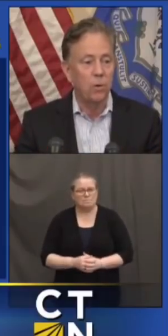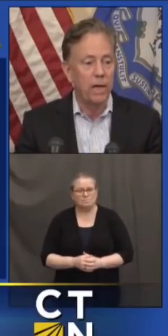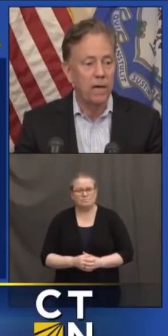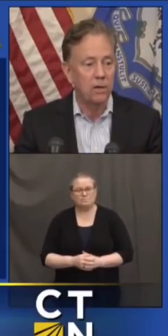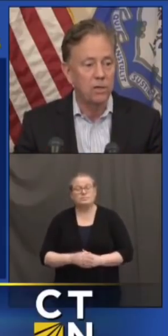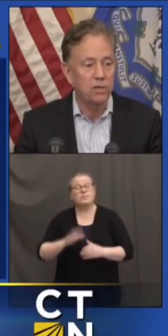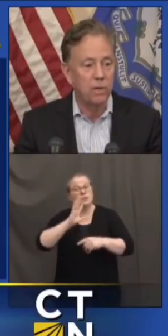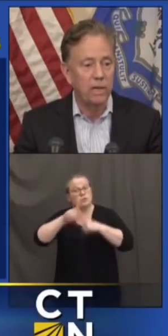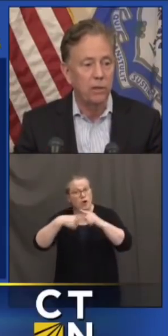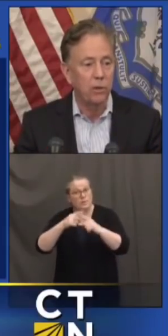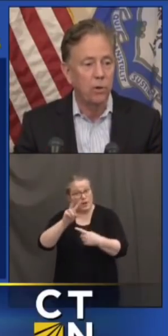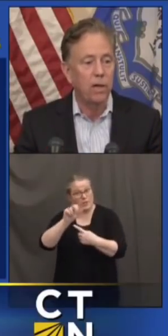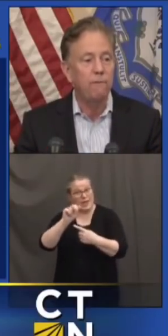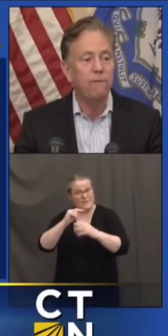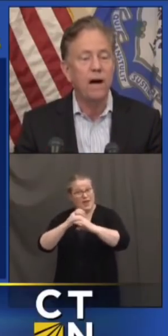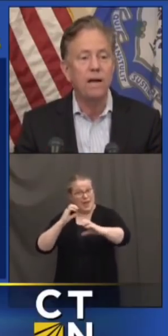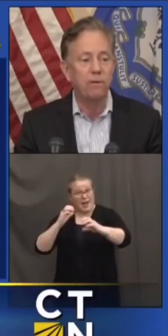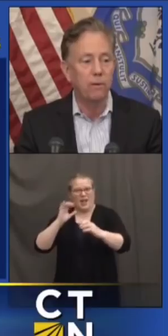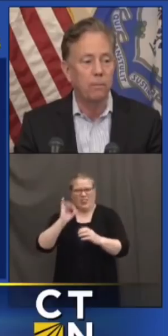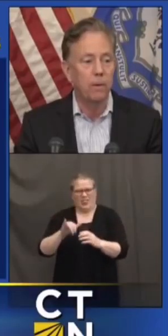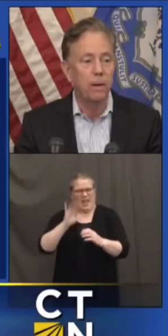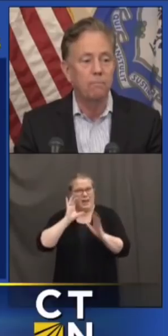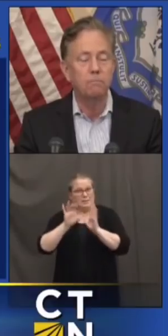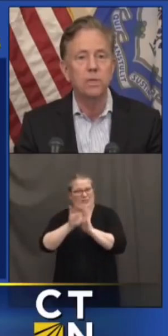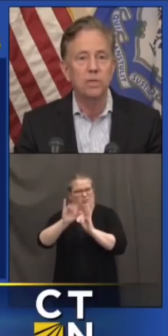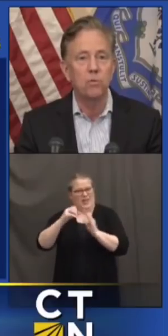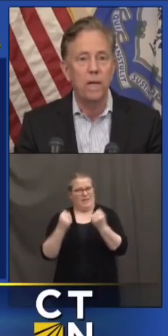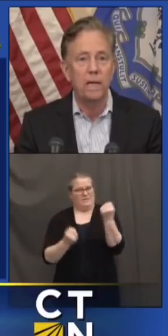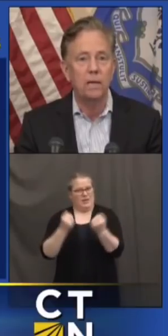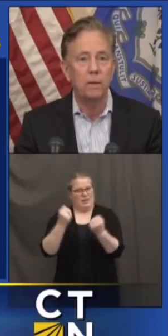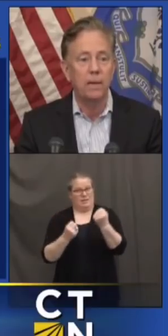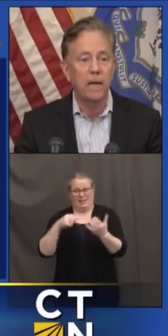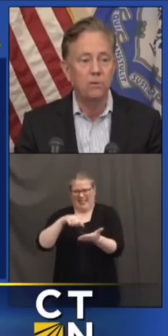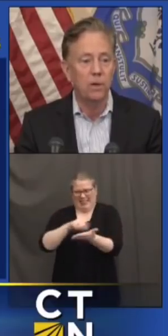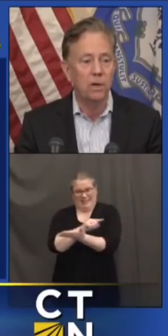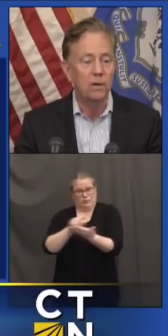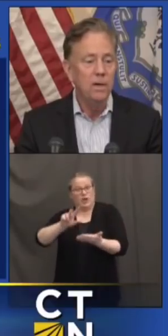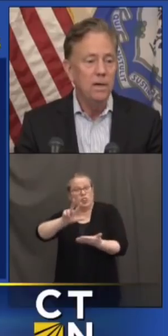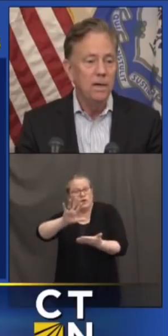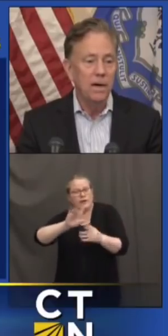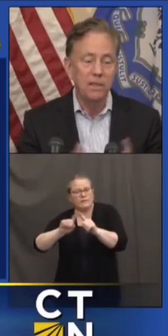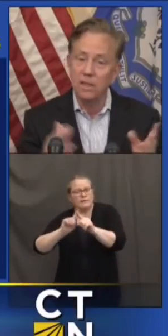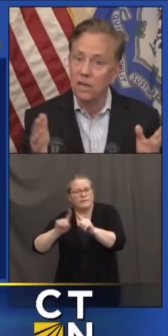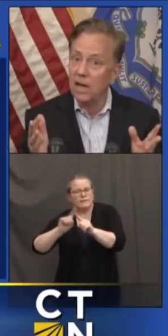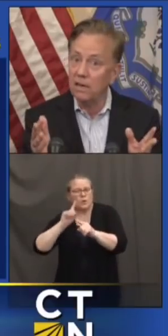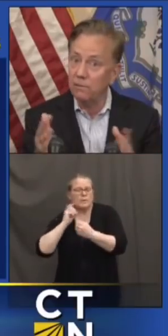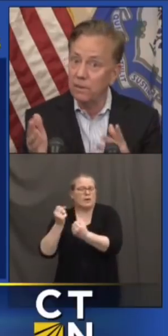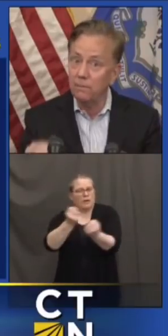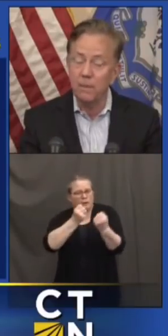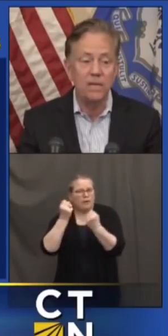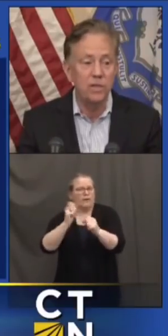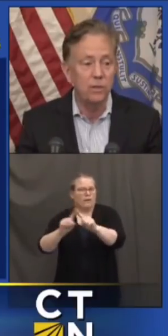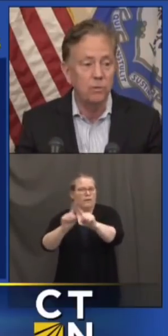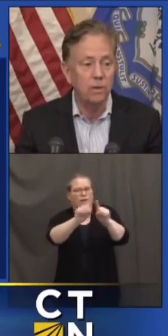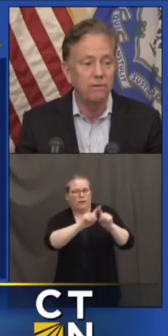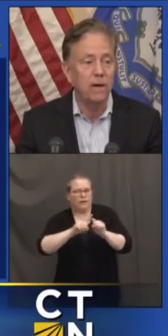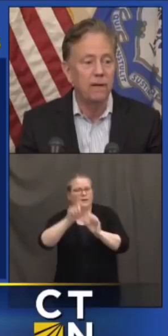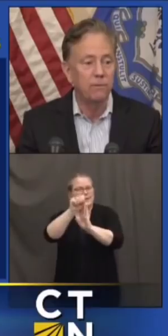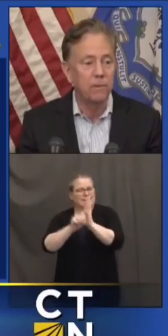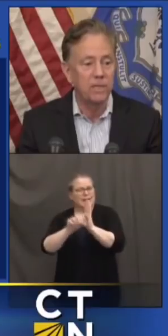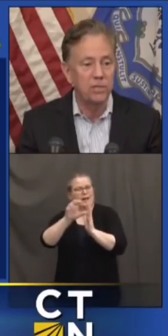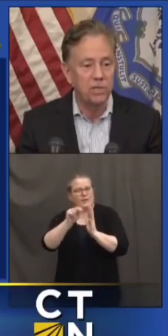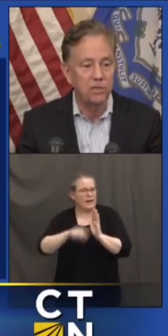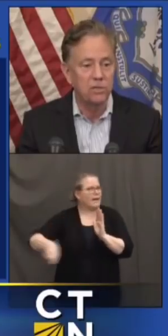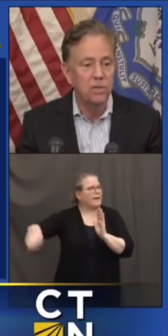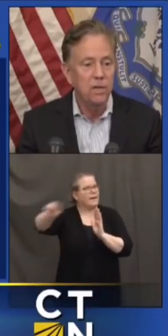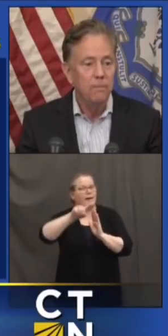these going out on the street, 35 of them this week, going to be out there. I think they're kind of easy to find